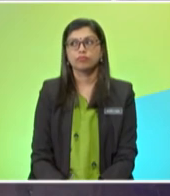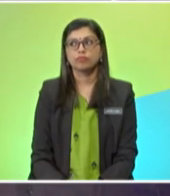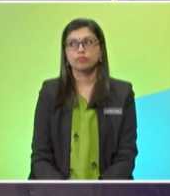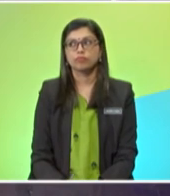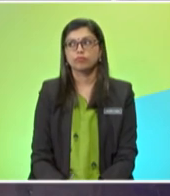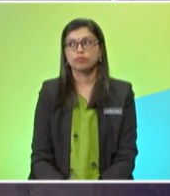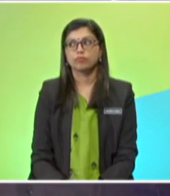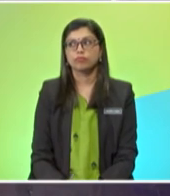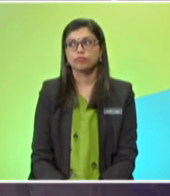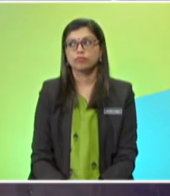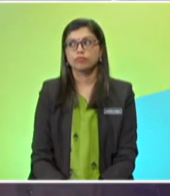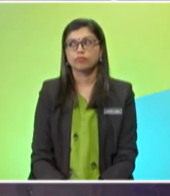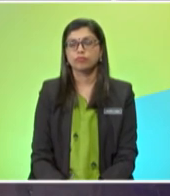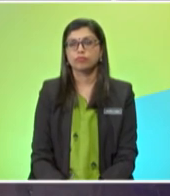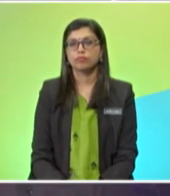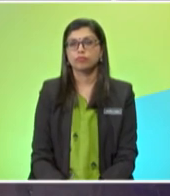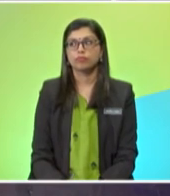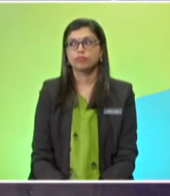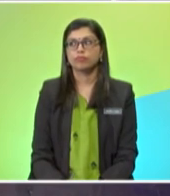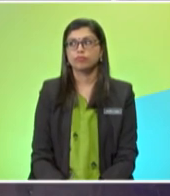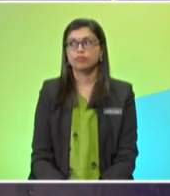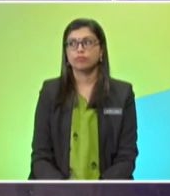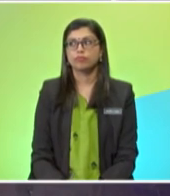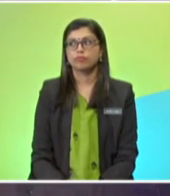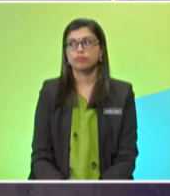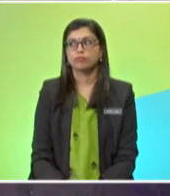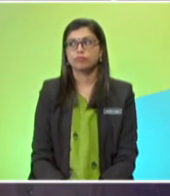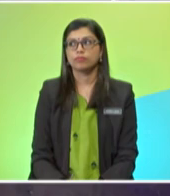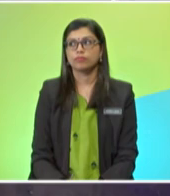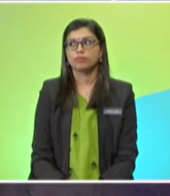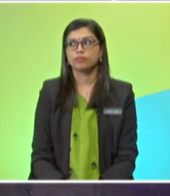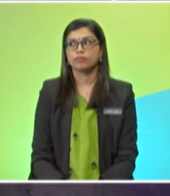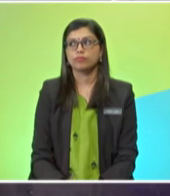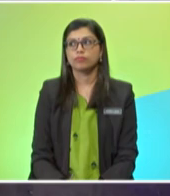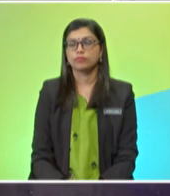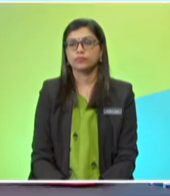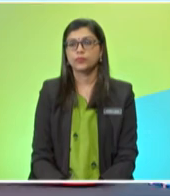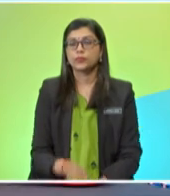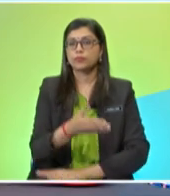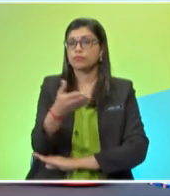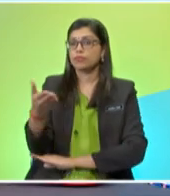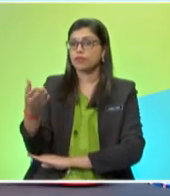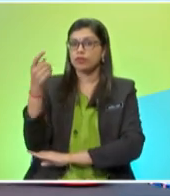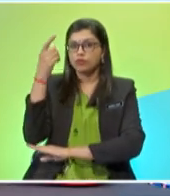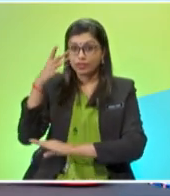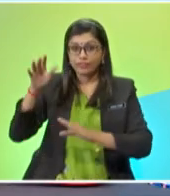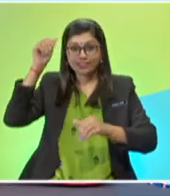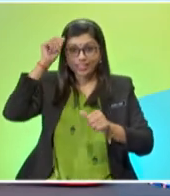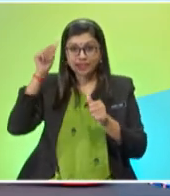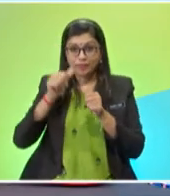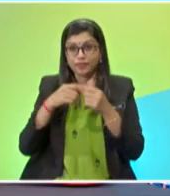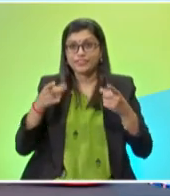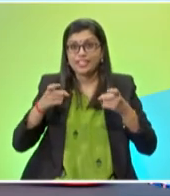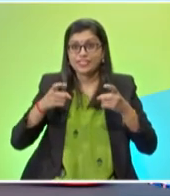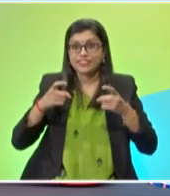eyes? No need. Okay. Okay, no need, no need. People at home, I'm sure you all have good memories, so I would need